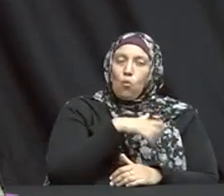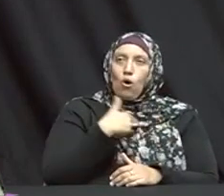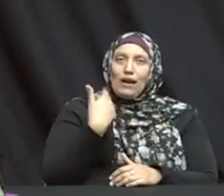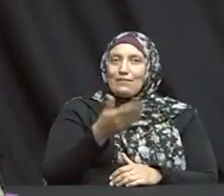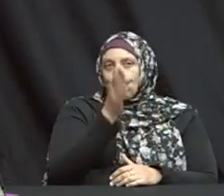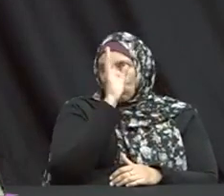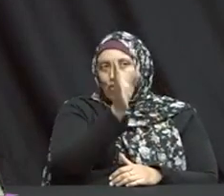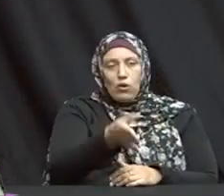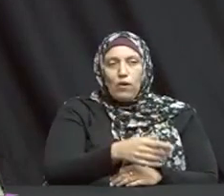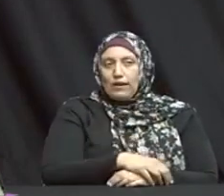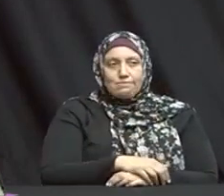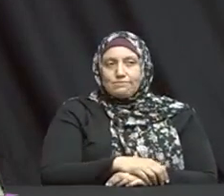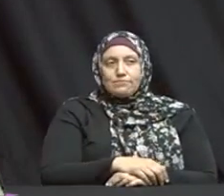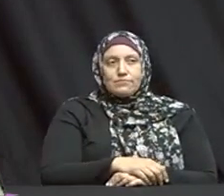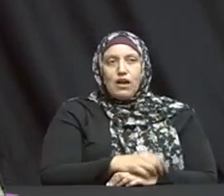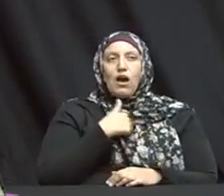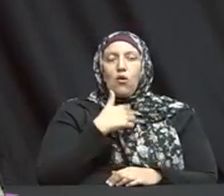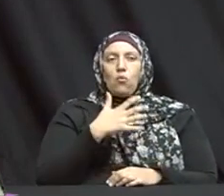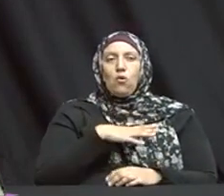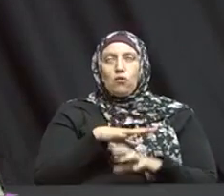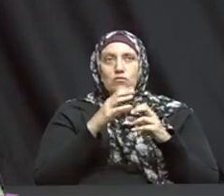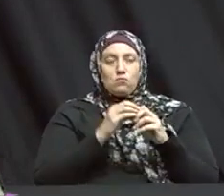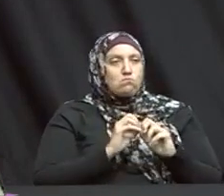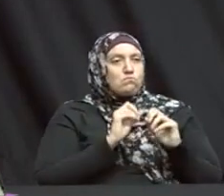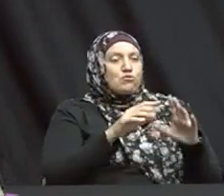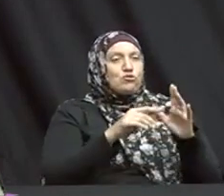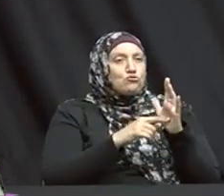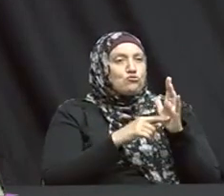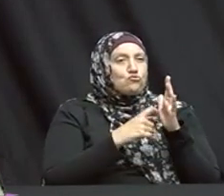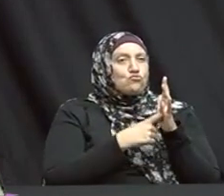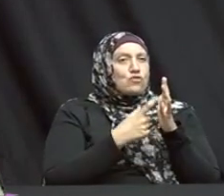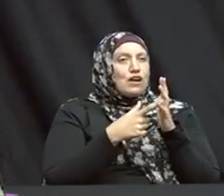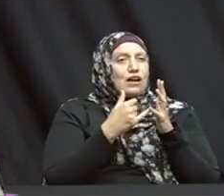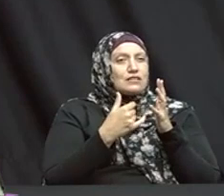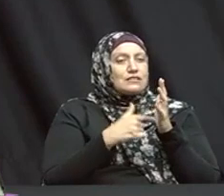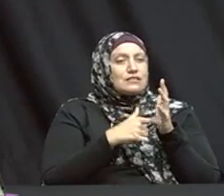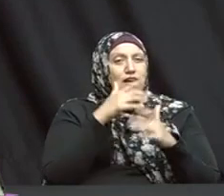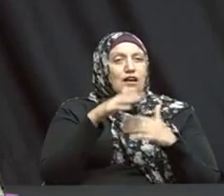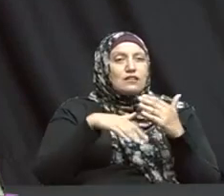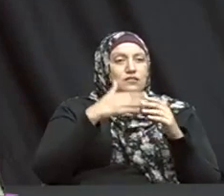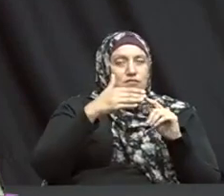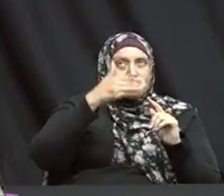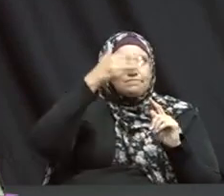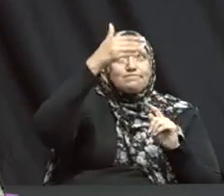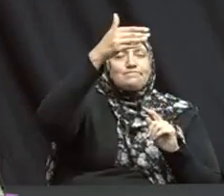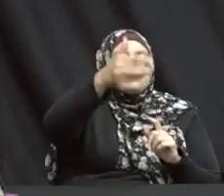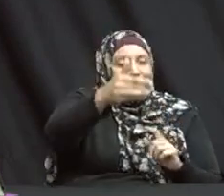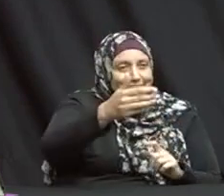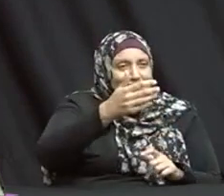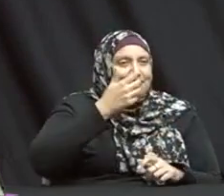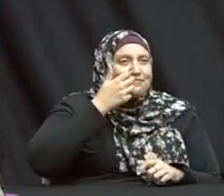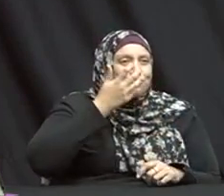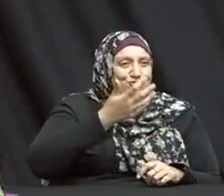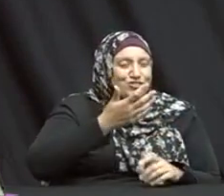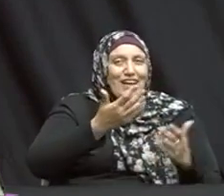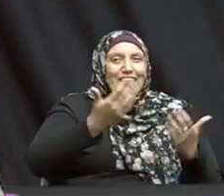arrangement until a certain point in time in the future, and then it gets given to